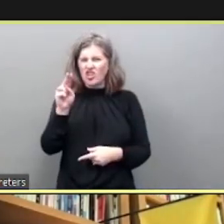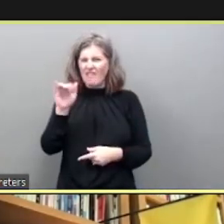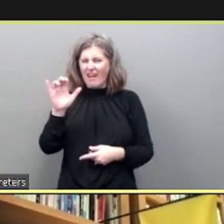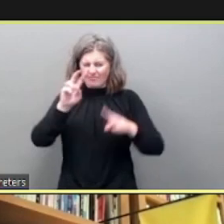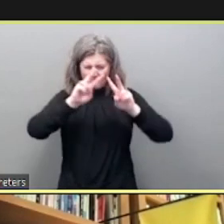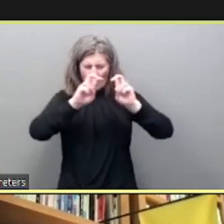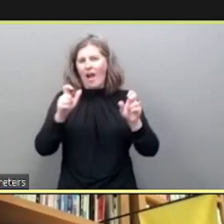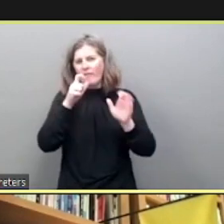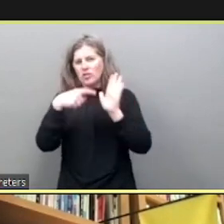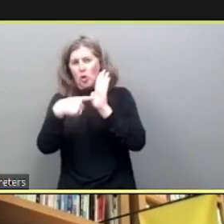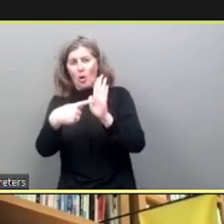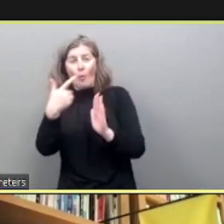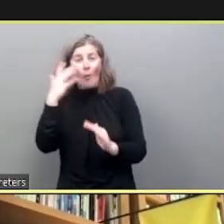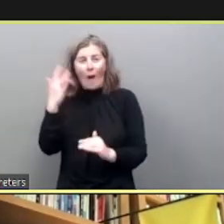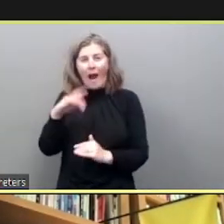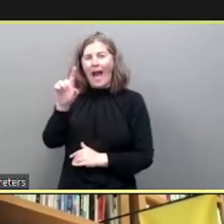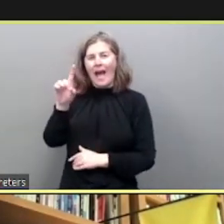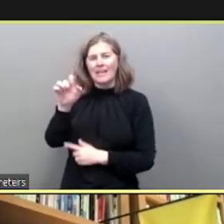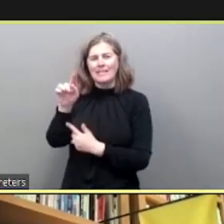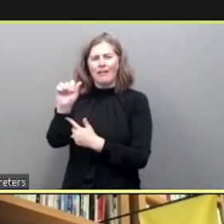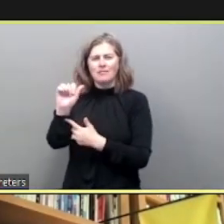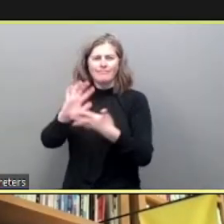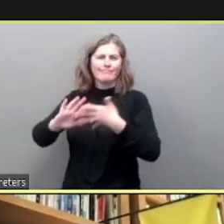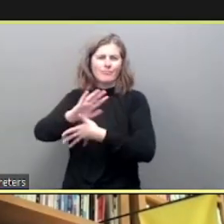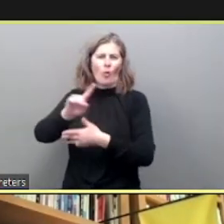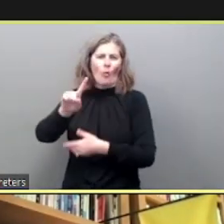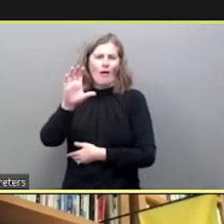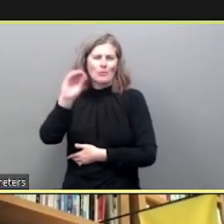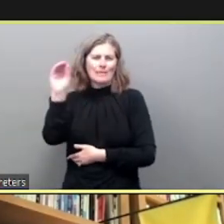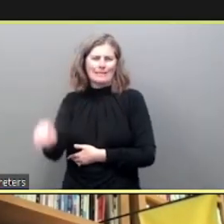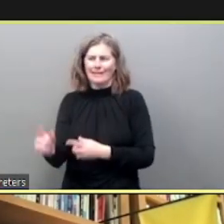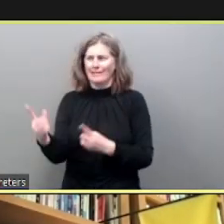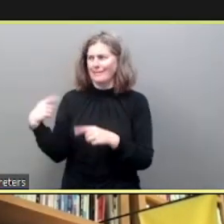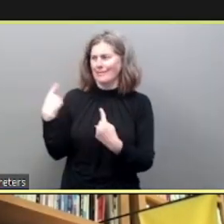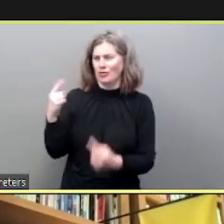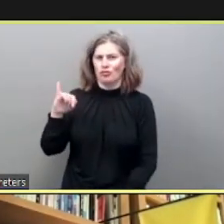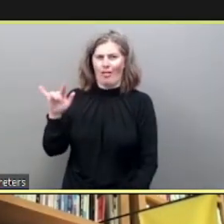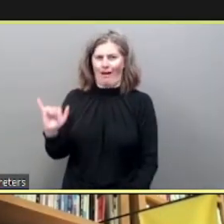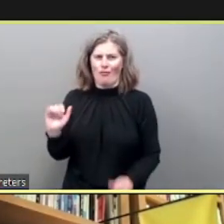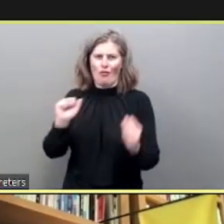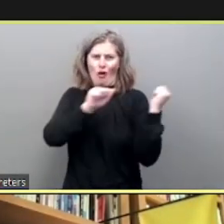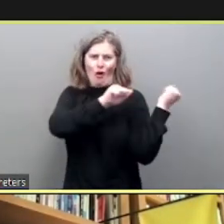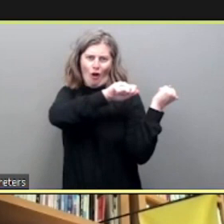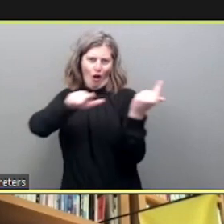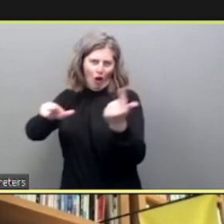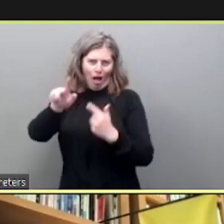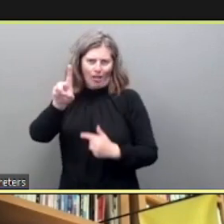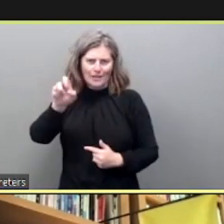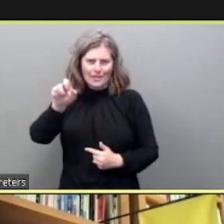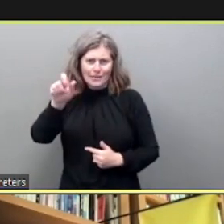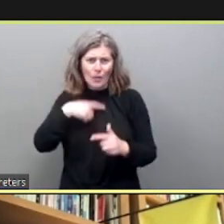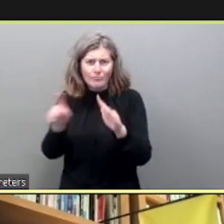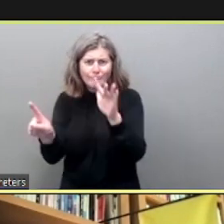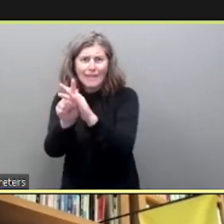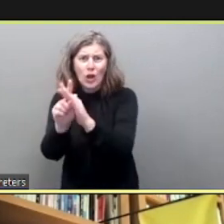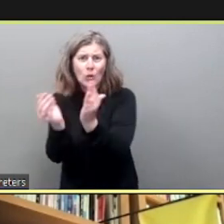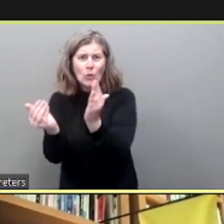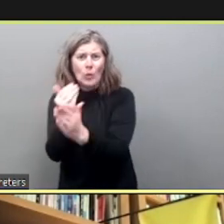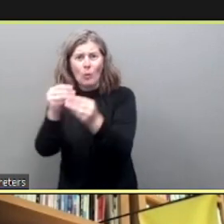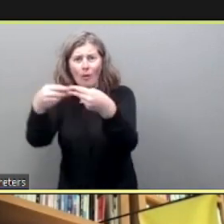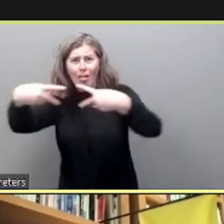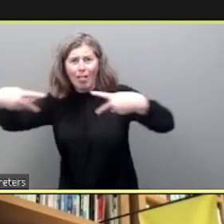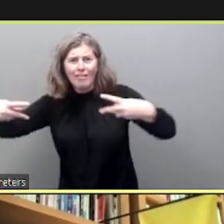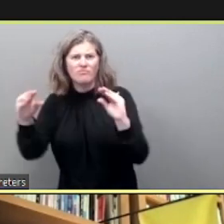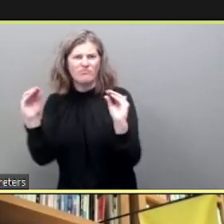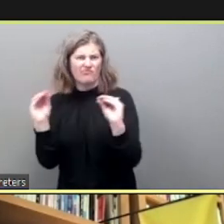maps because Delta has been 100% of our cases since July, and that hasn't changed at all. And